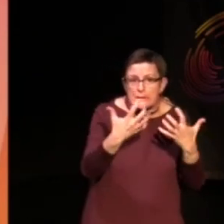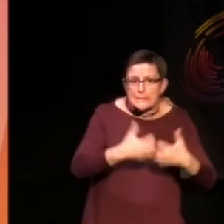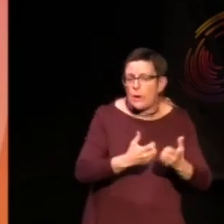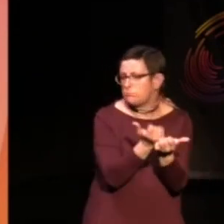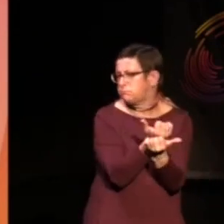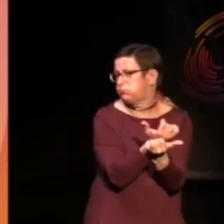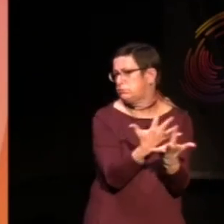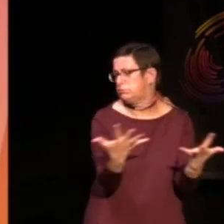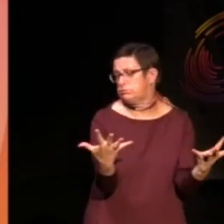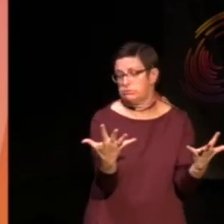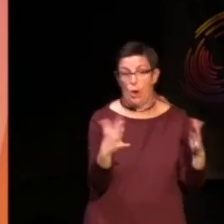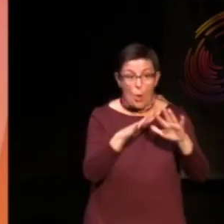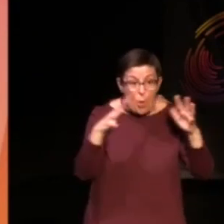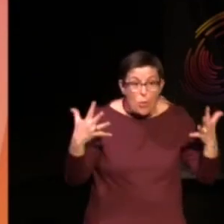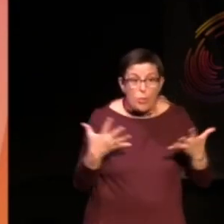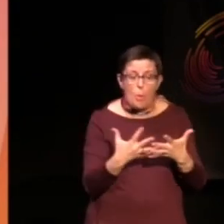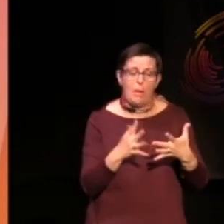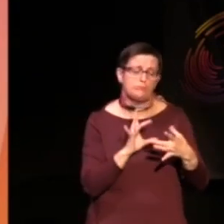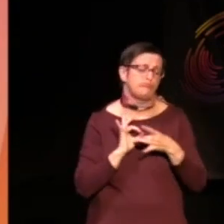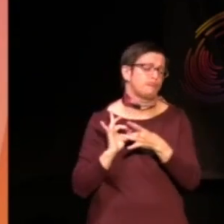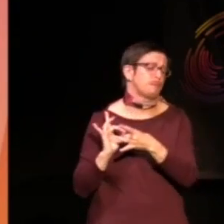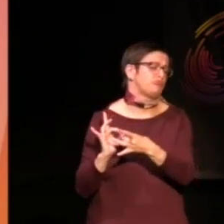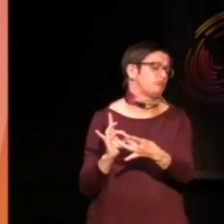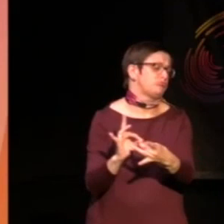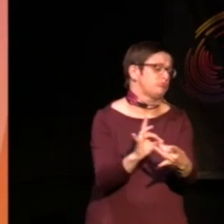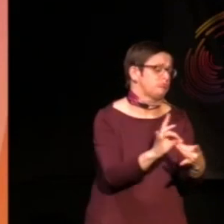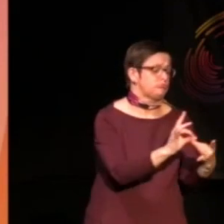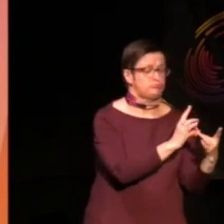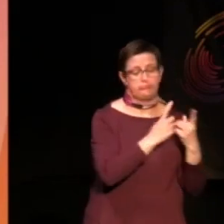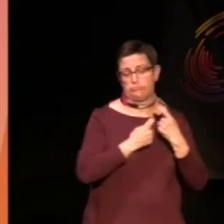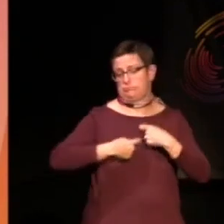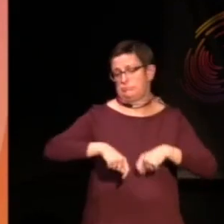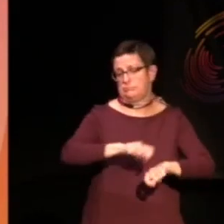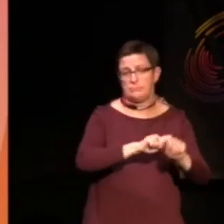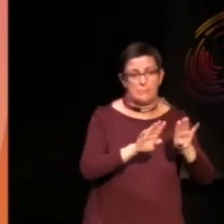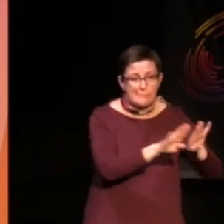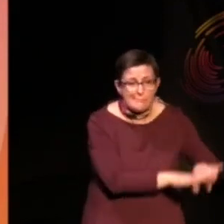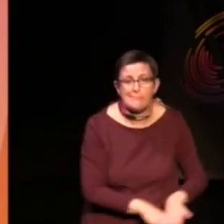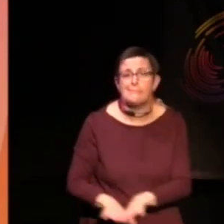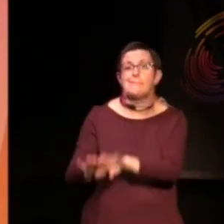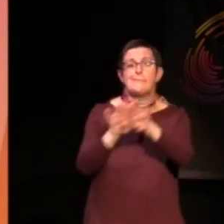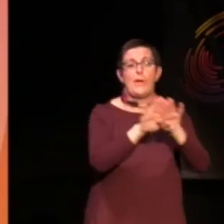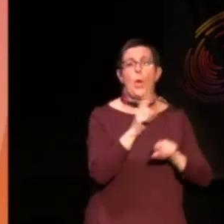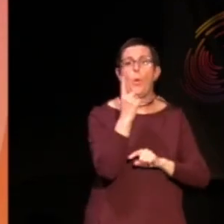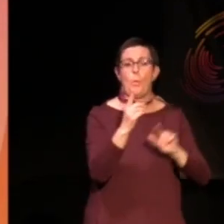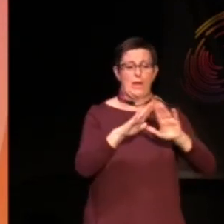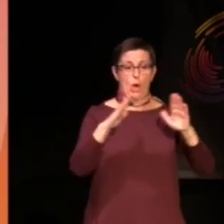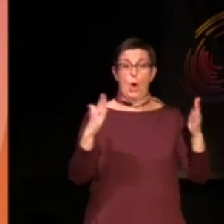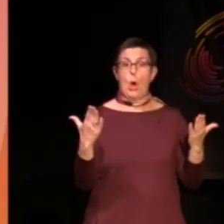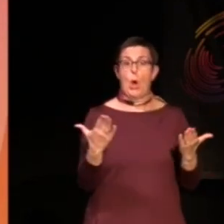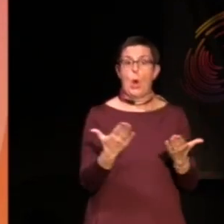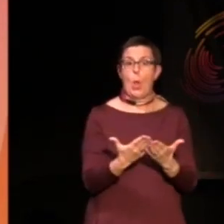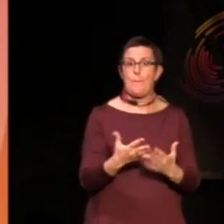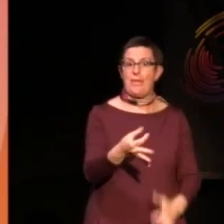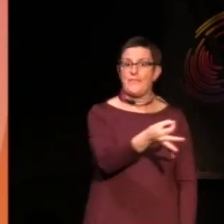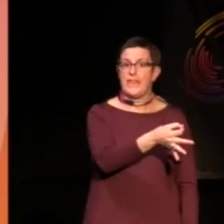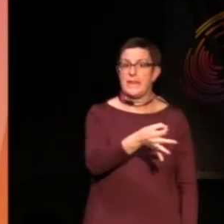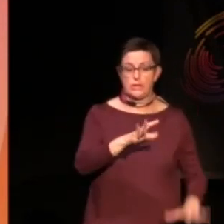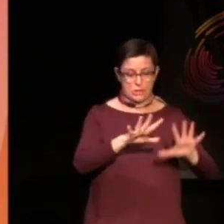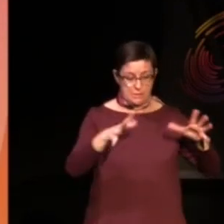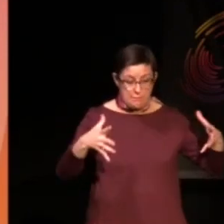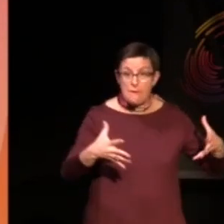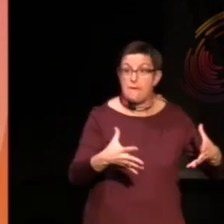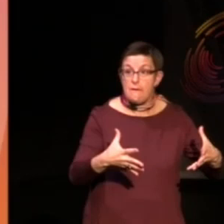world would, sooner or later, become one big democratic global village. The